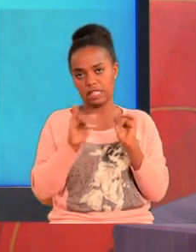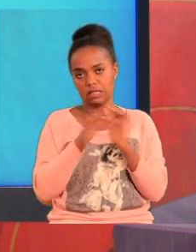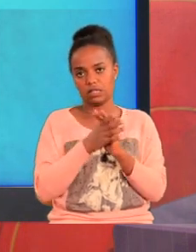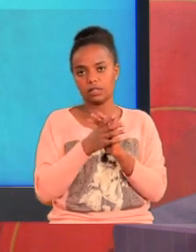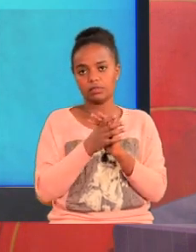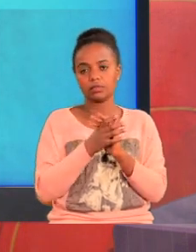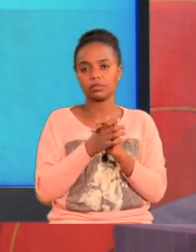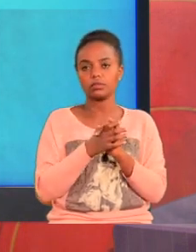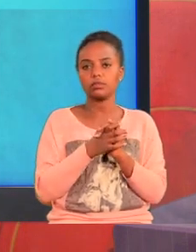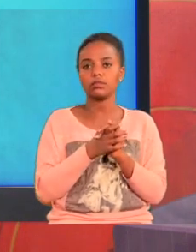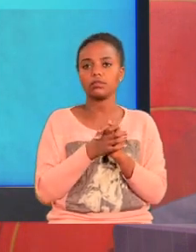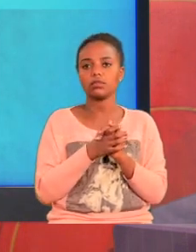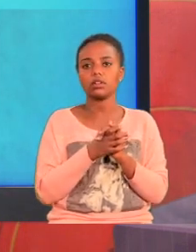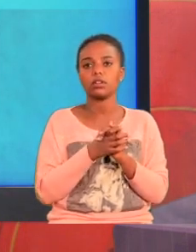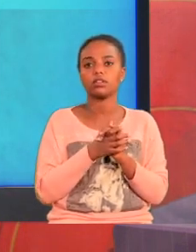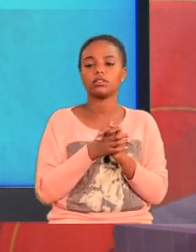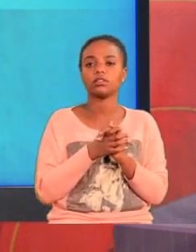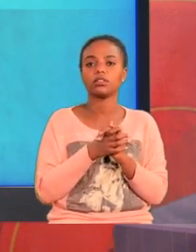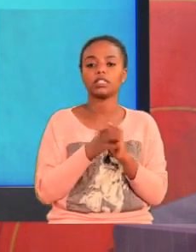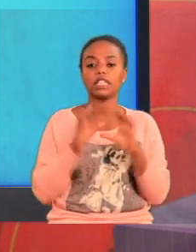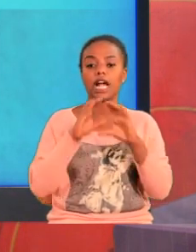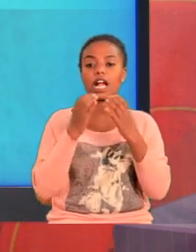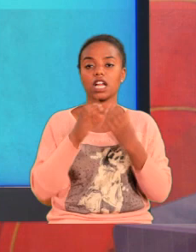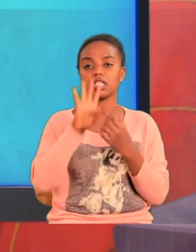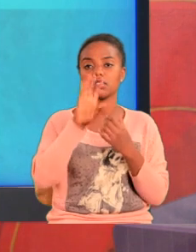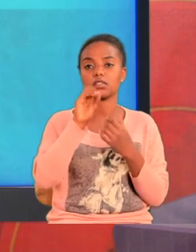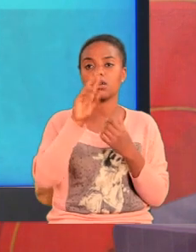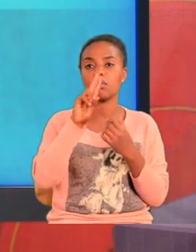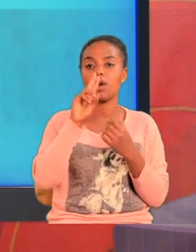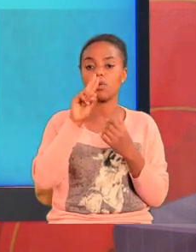find the boundary, the class boundary.